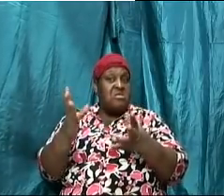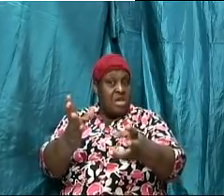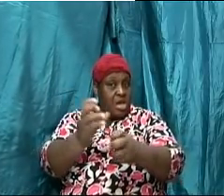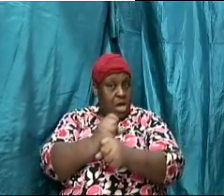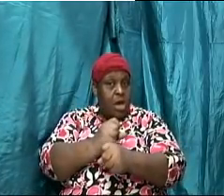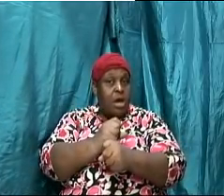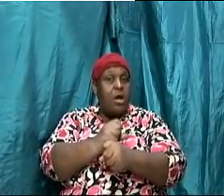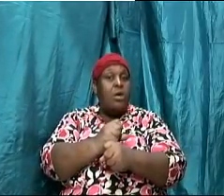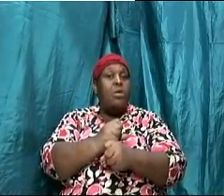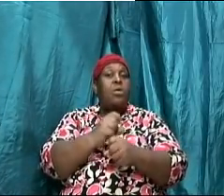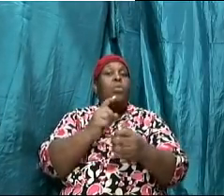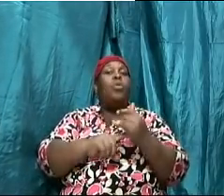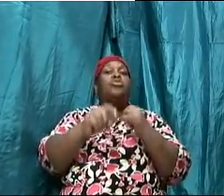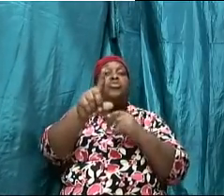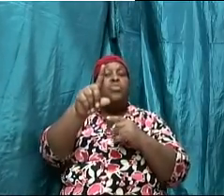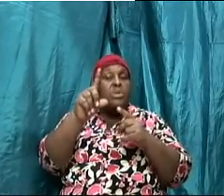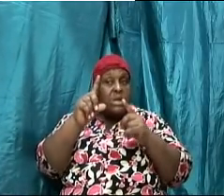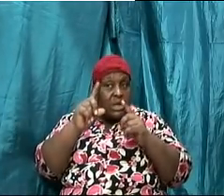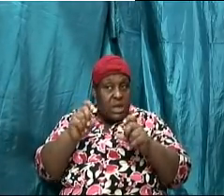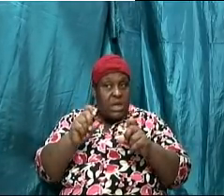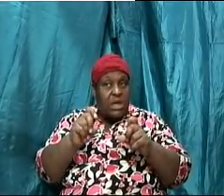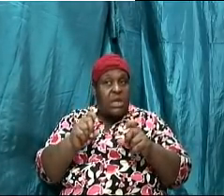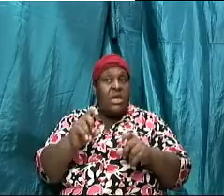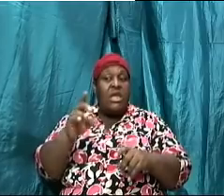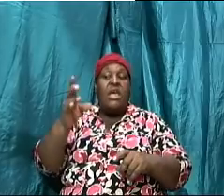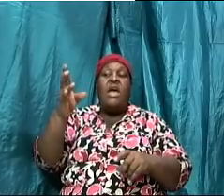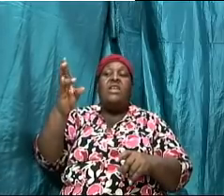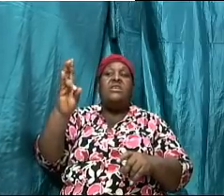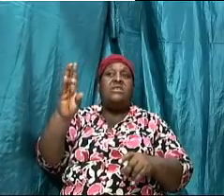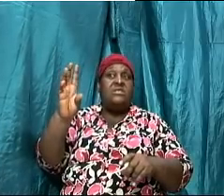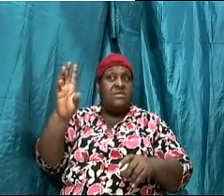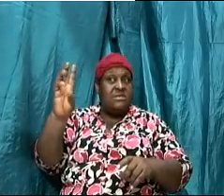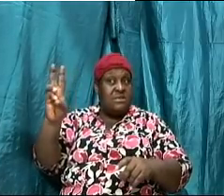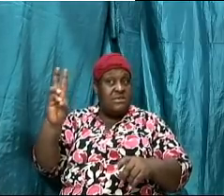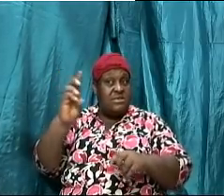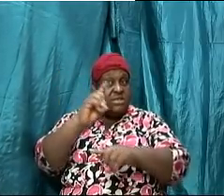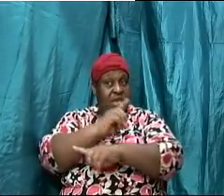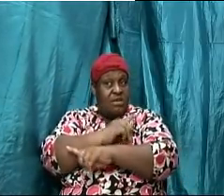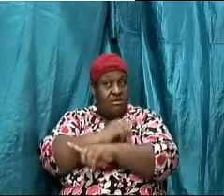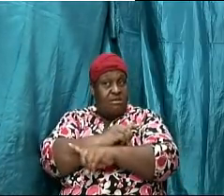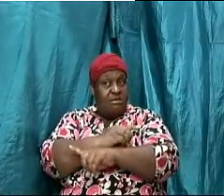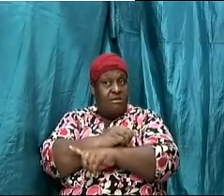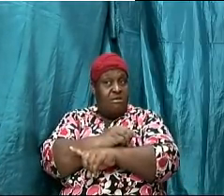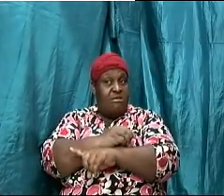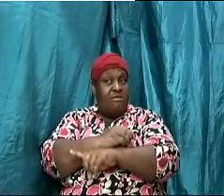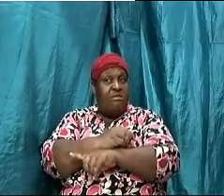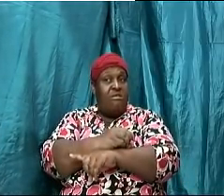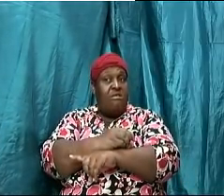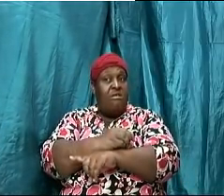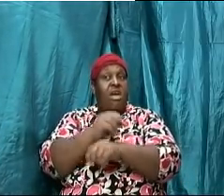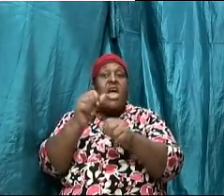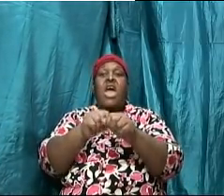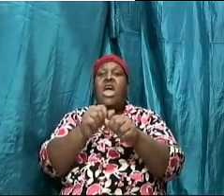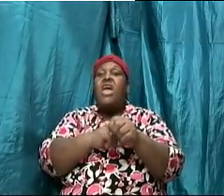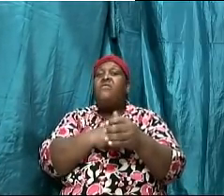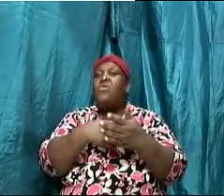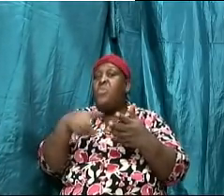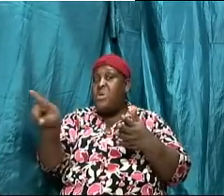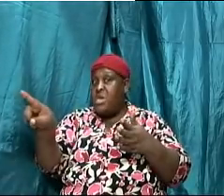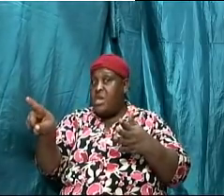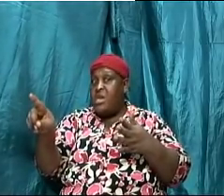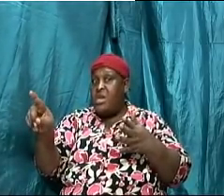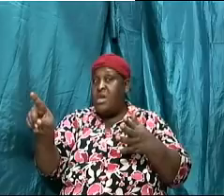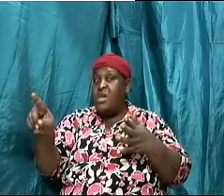on the earth. On the sixth day, God made a change. He said, on the sixth day of every week now,